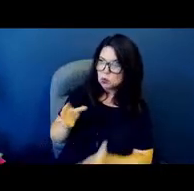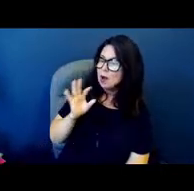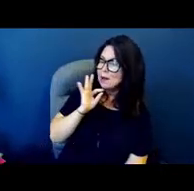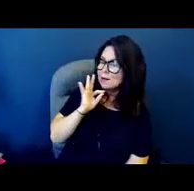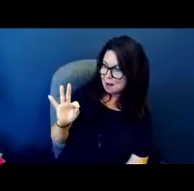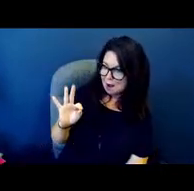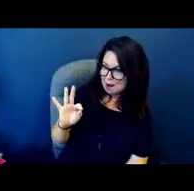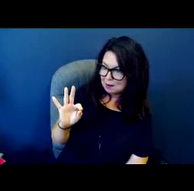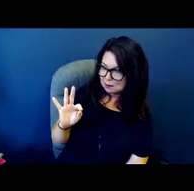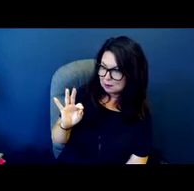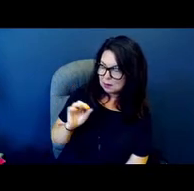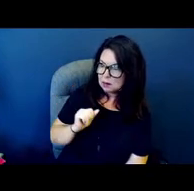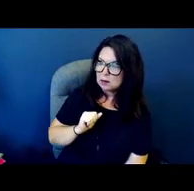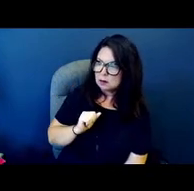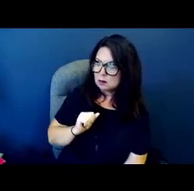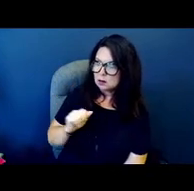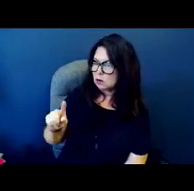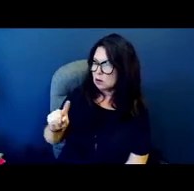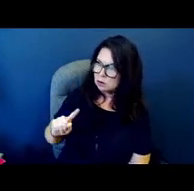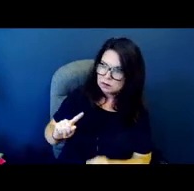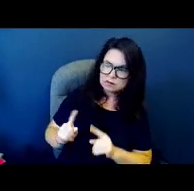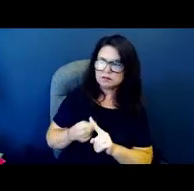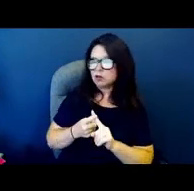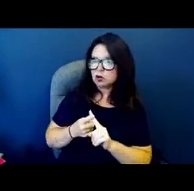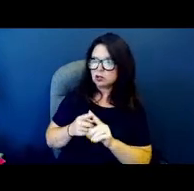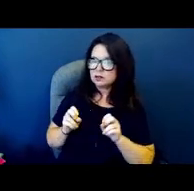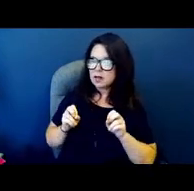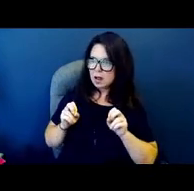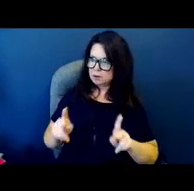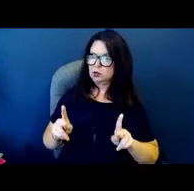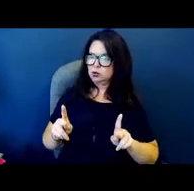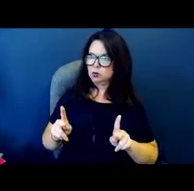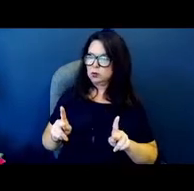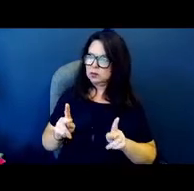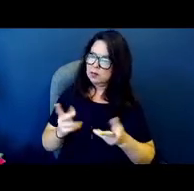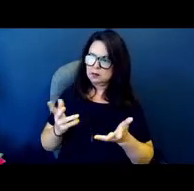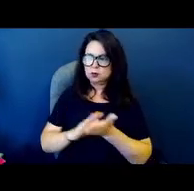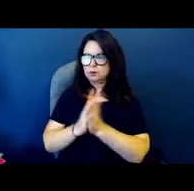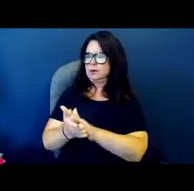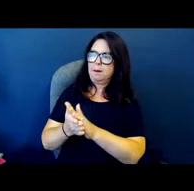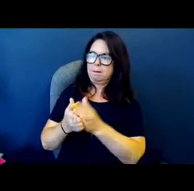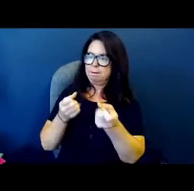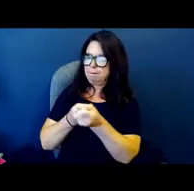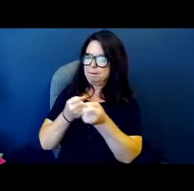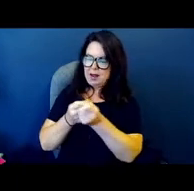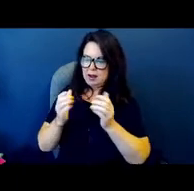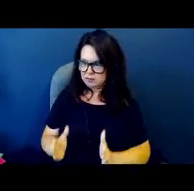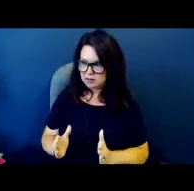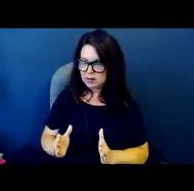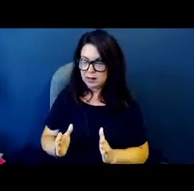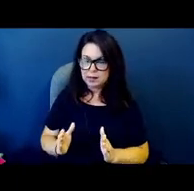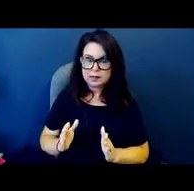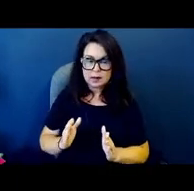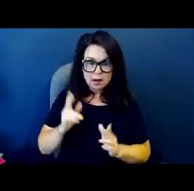you had your first opportunity to really serve as an advocate. And everyone who's watching this was able to see